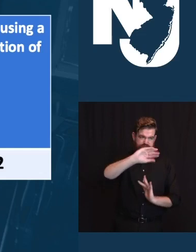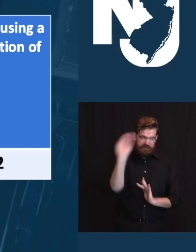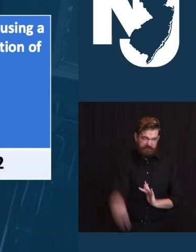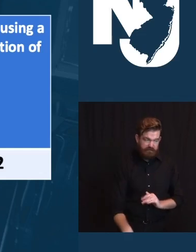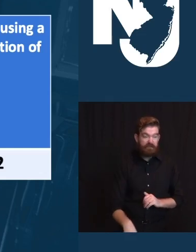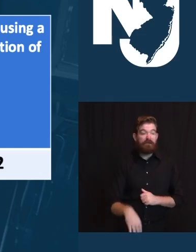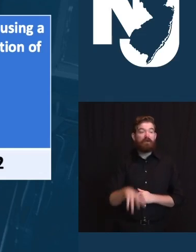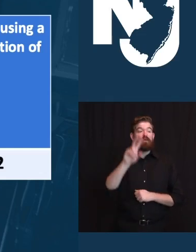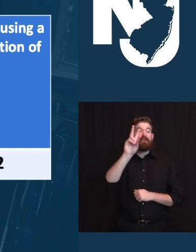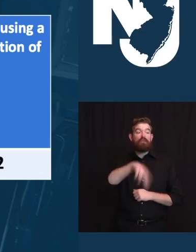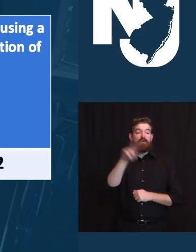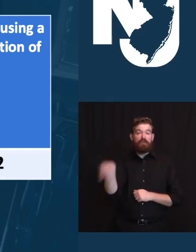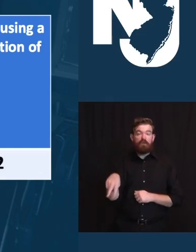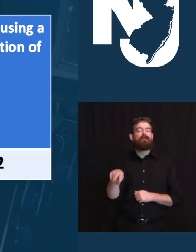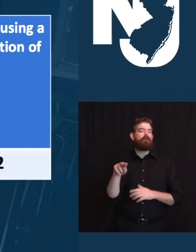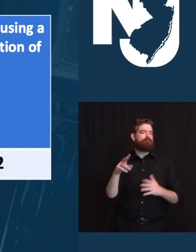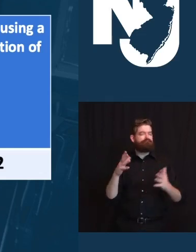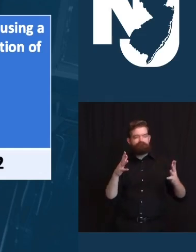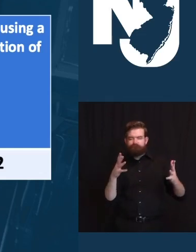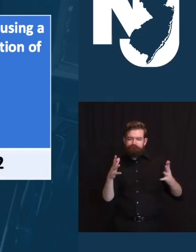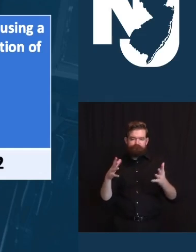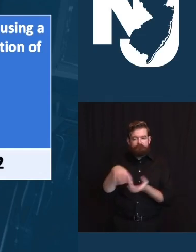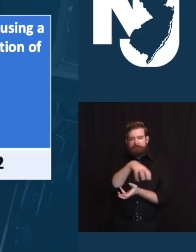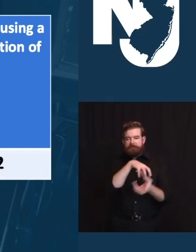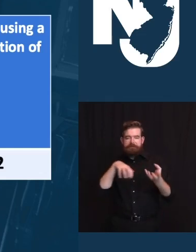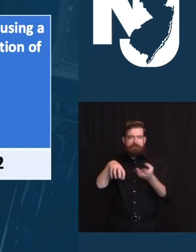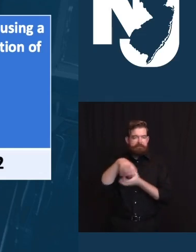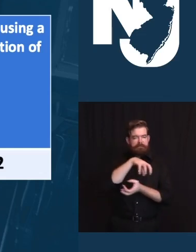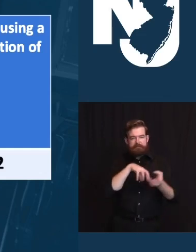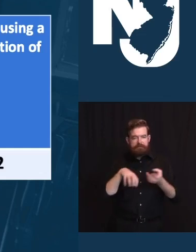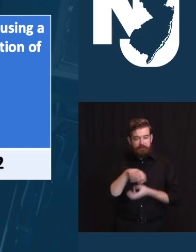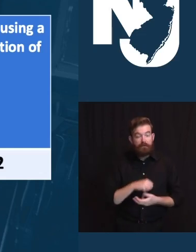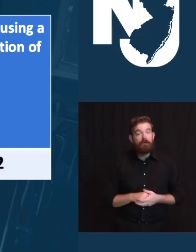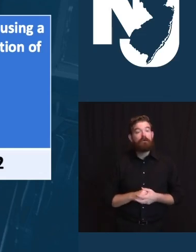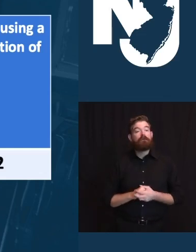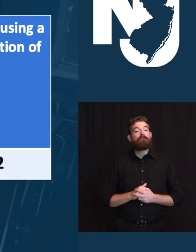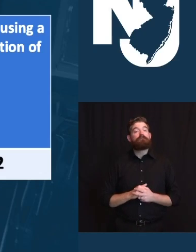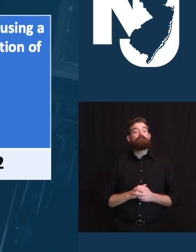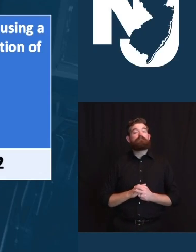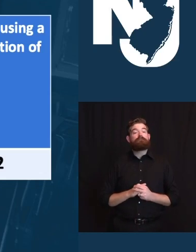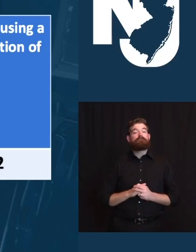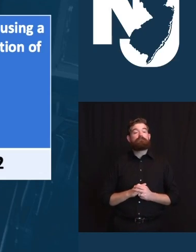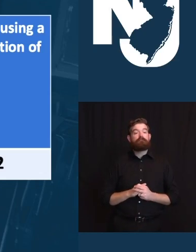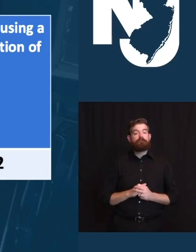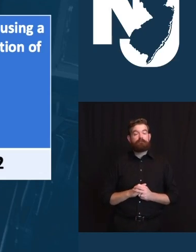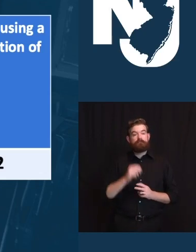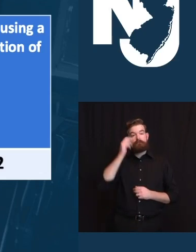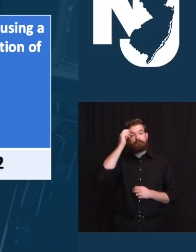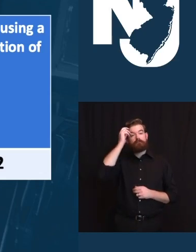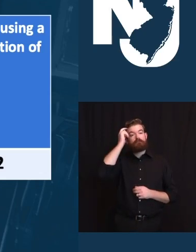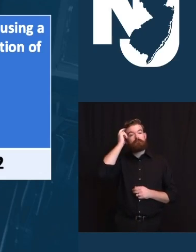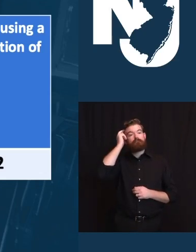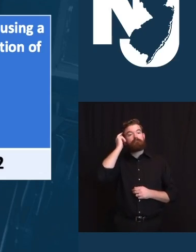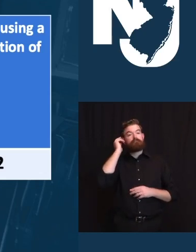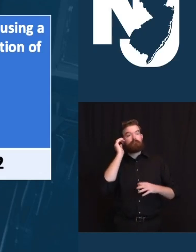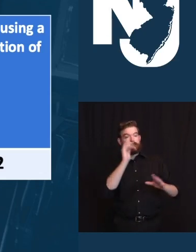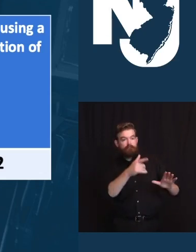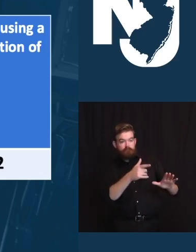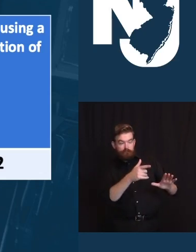or one set of schools to be hybrid and another set at the same time to be either all in person or all